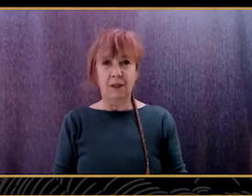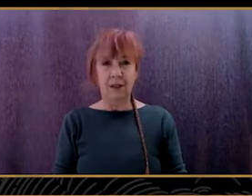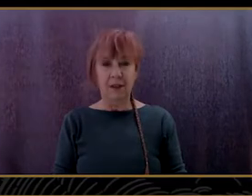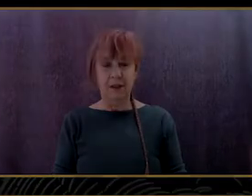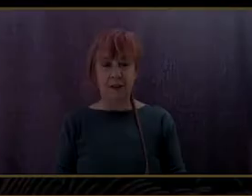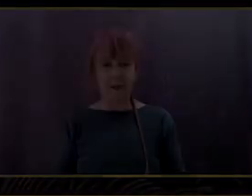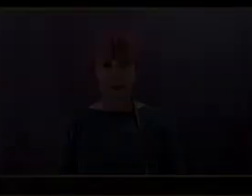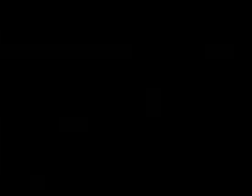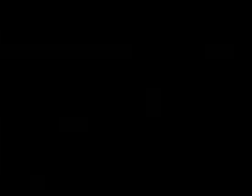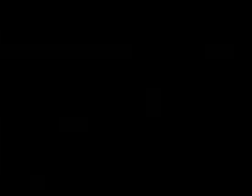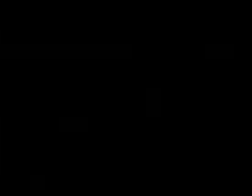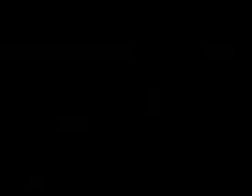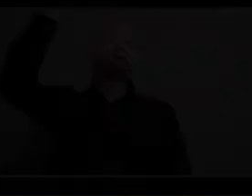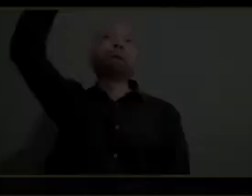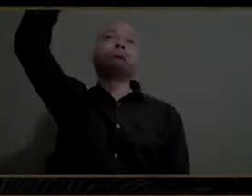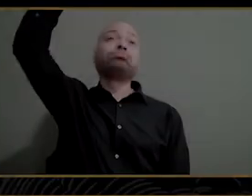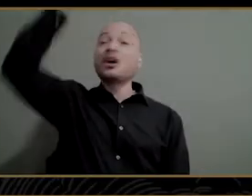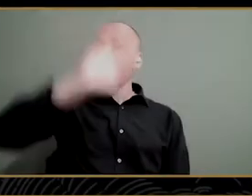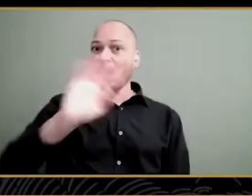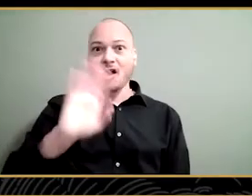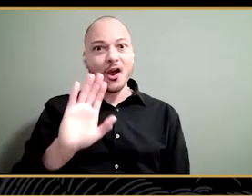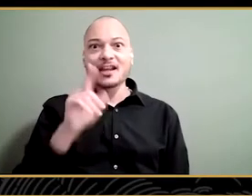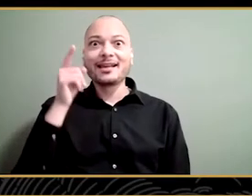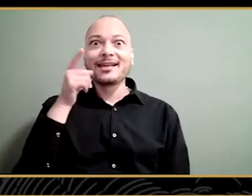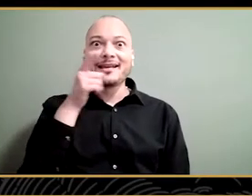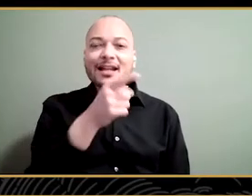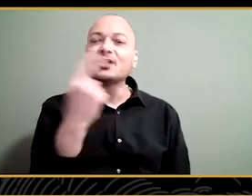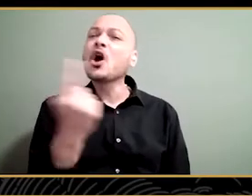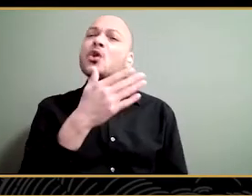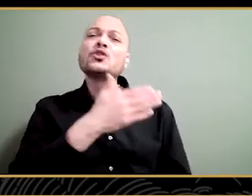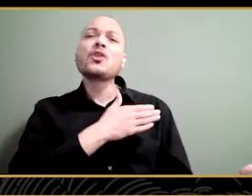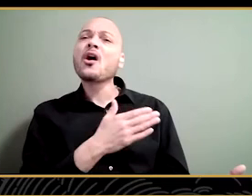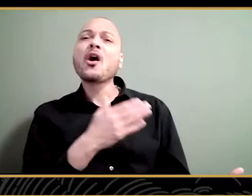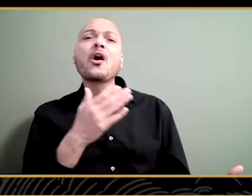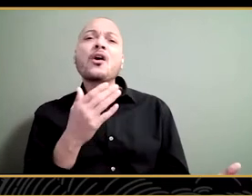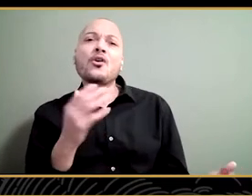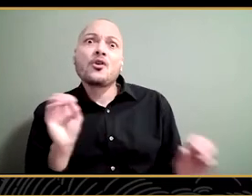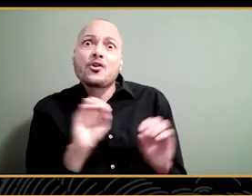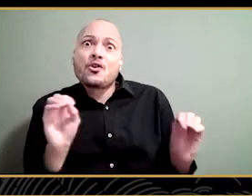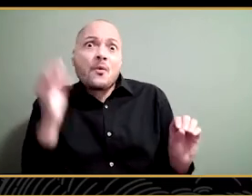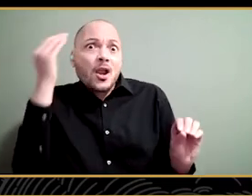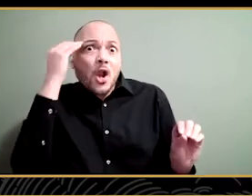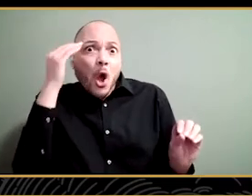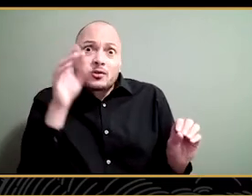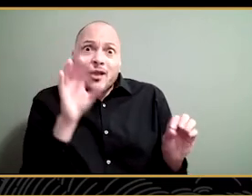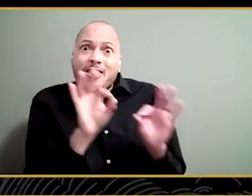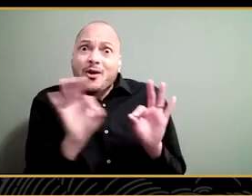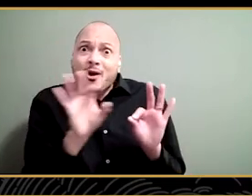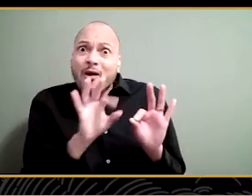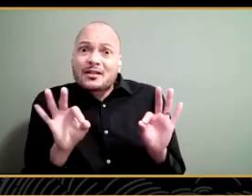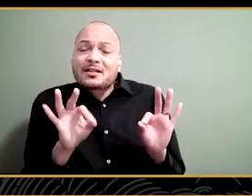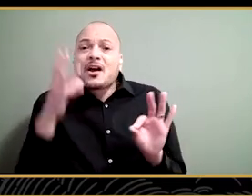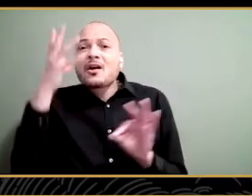At times, poets read aloud their own compositions. They appear on the left, while the text of their poem appears at right.